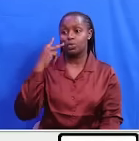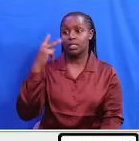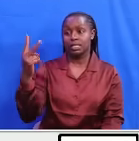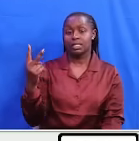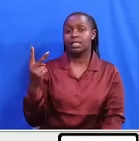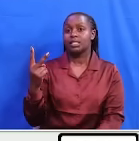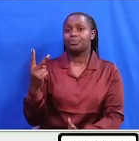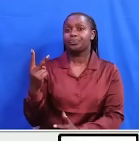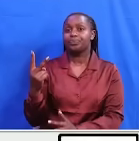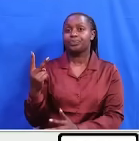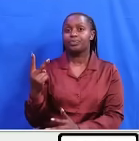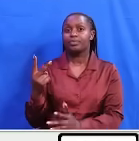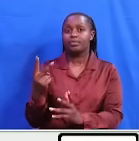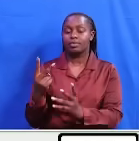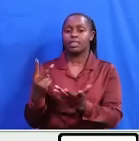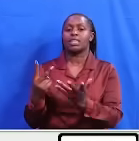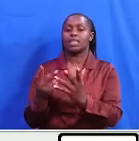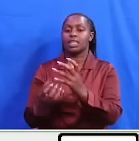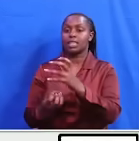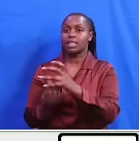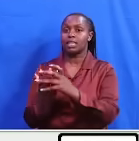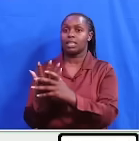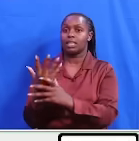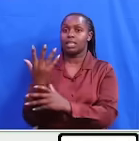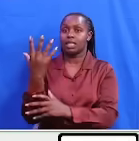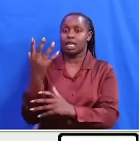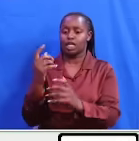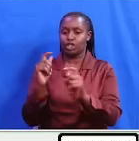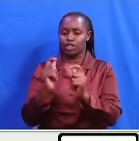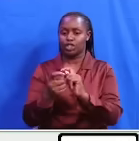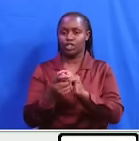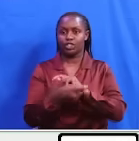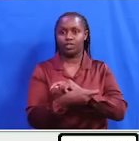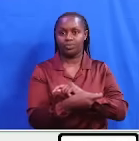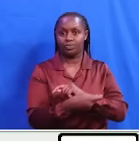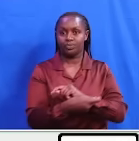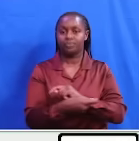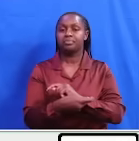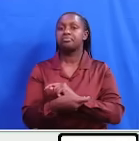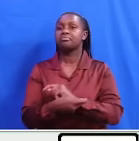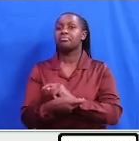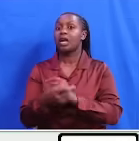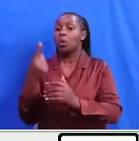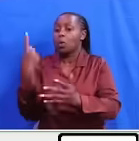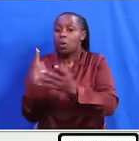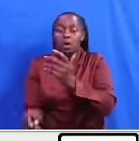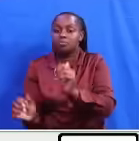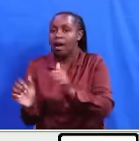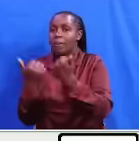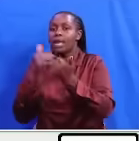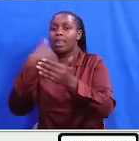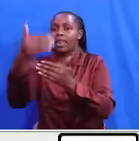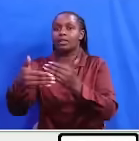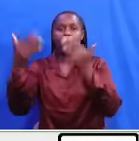be growing of resentment. What it will turn out to, we don't know.